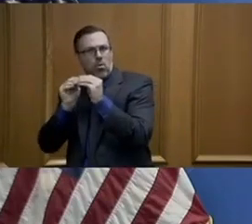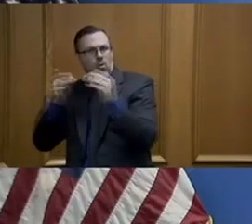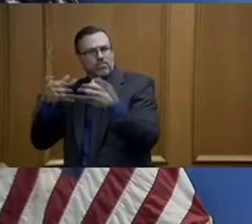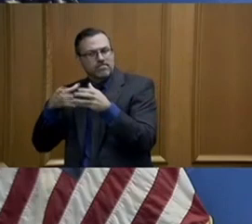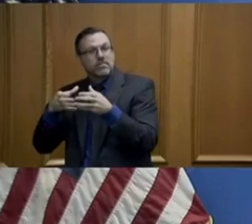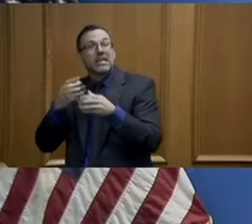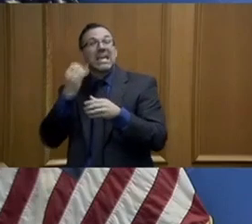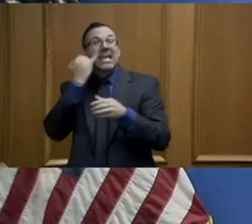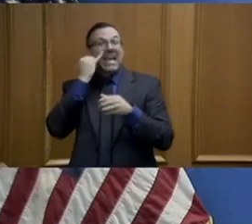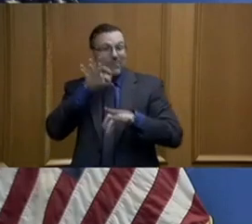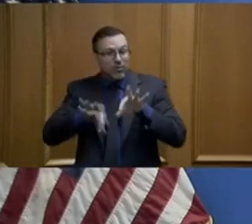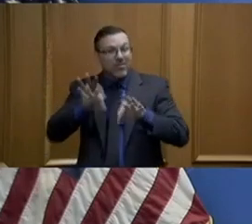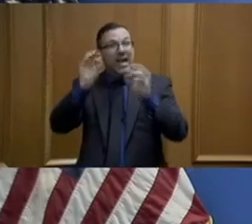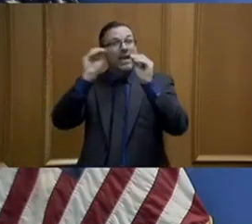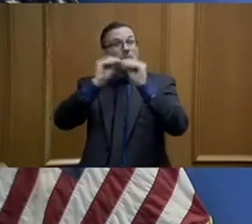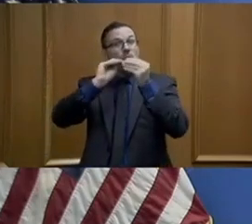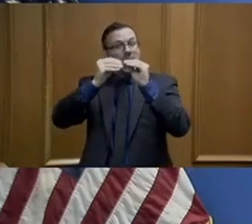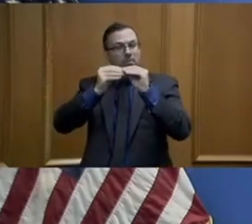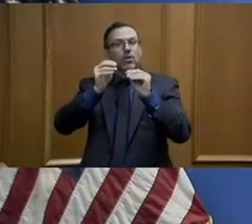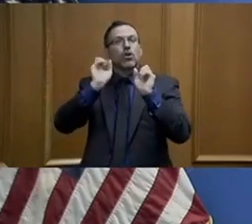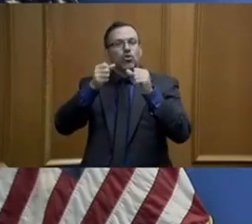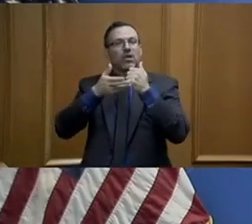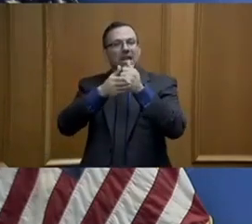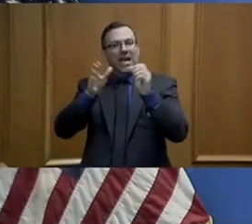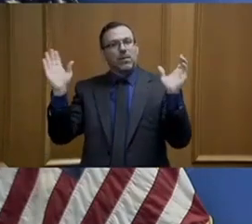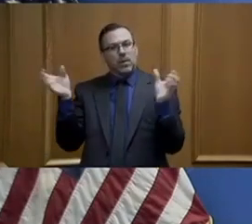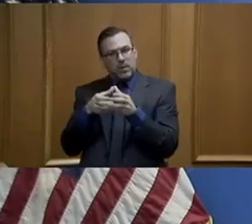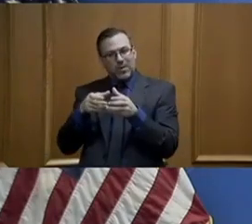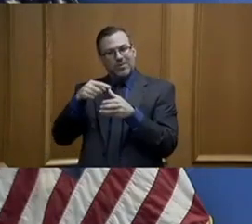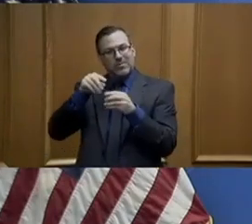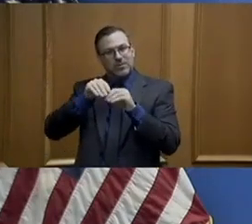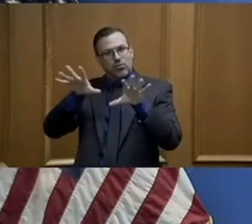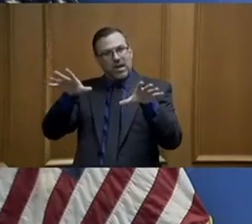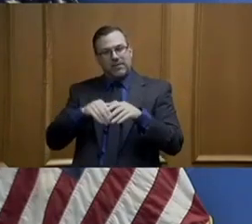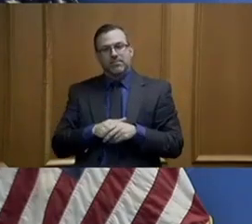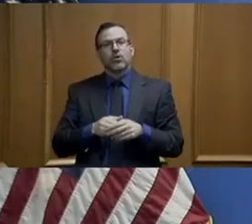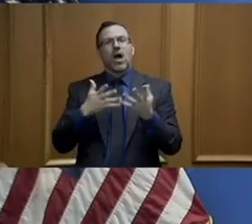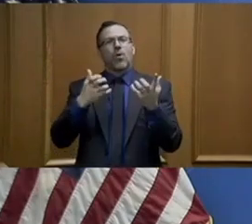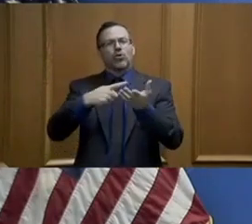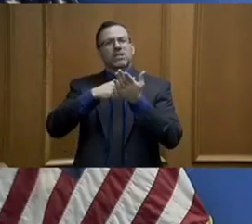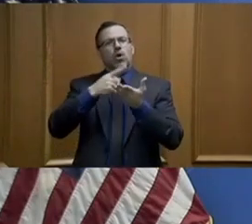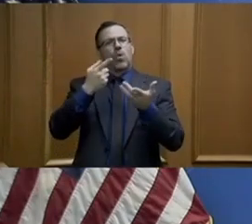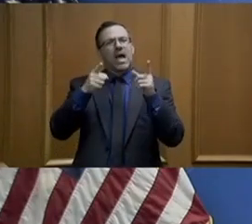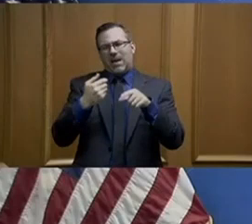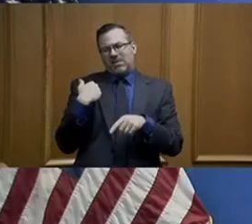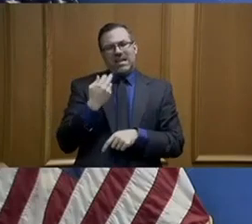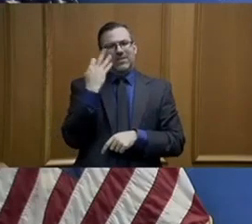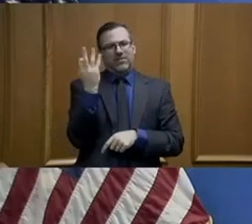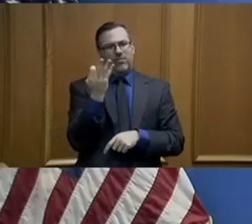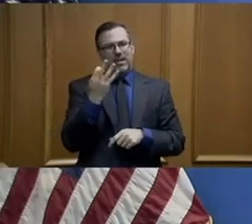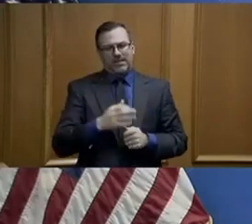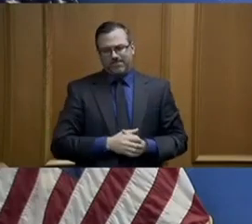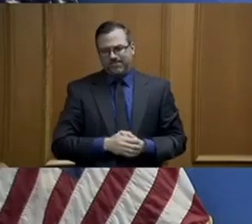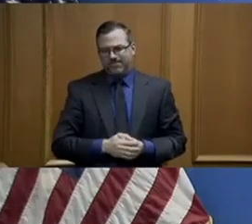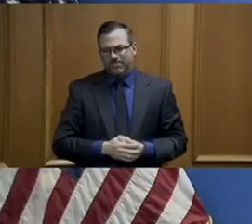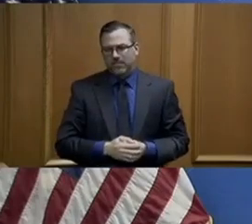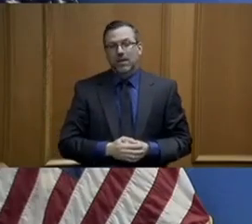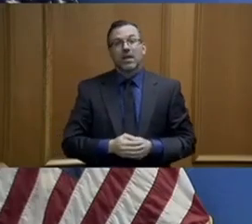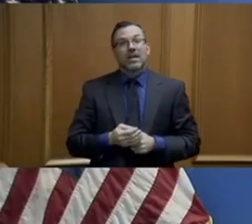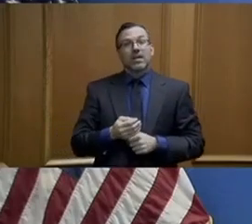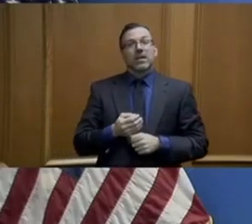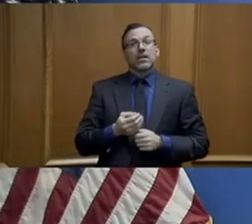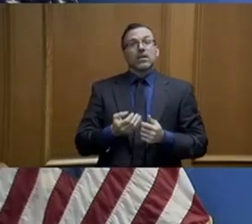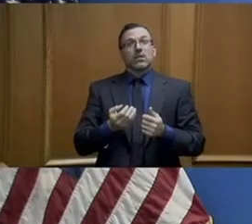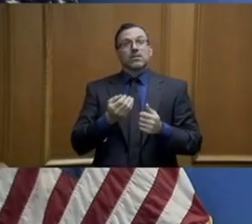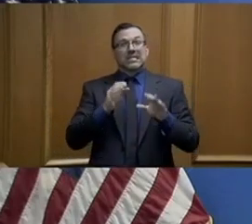and mitigate. So I want to talk a little bit about what happened on Friday. You'll notice that from yesterday to today,